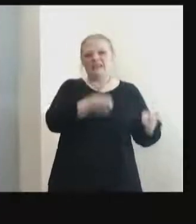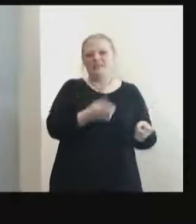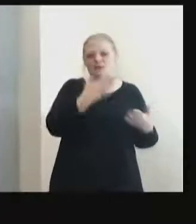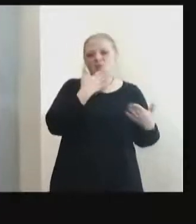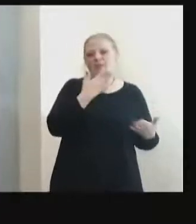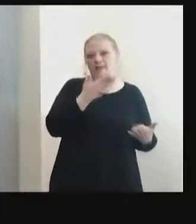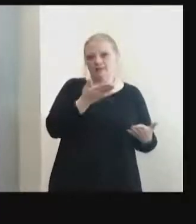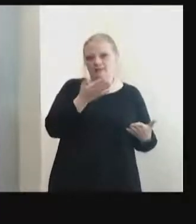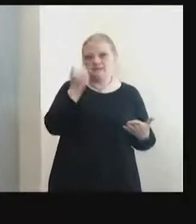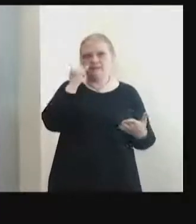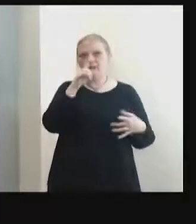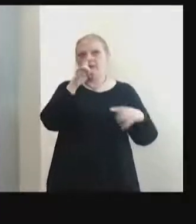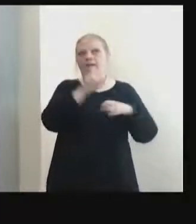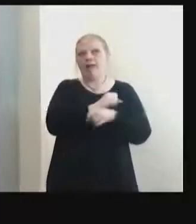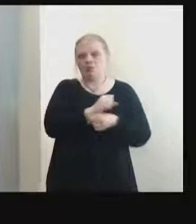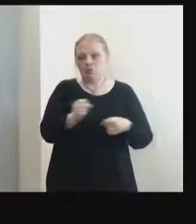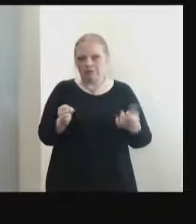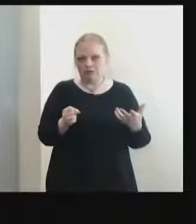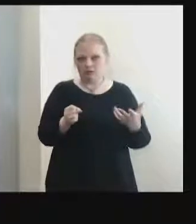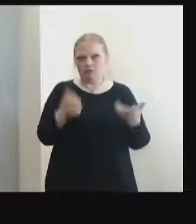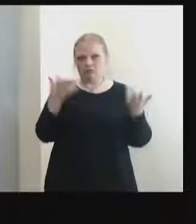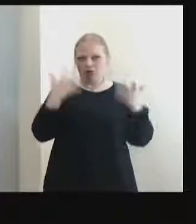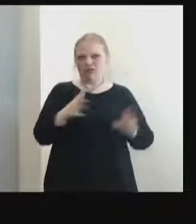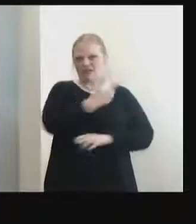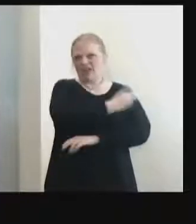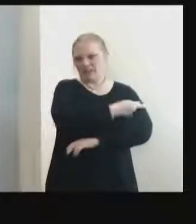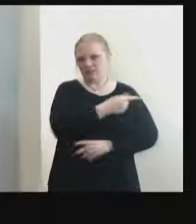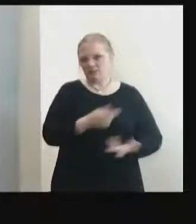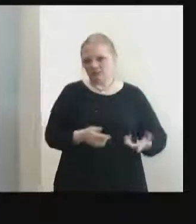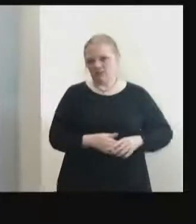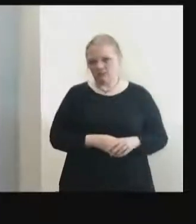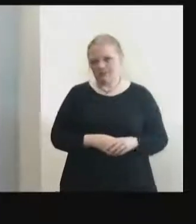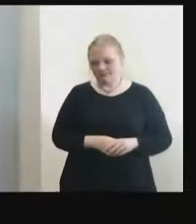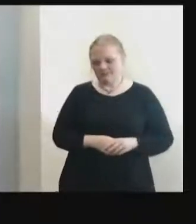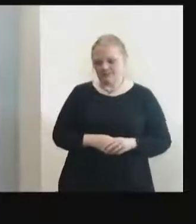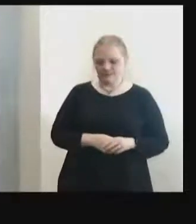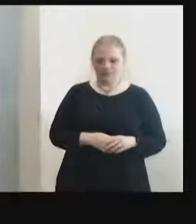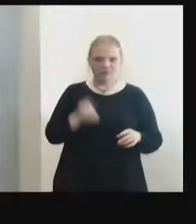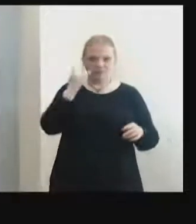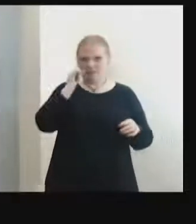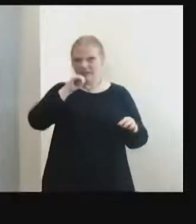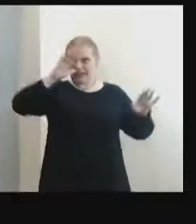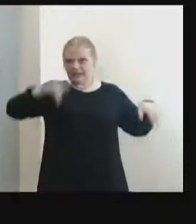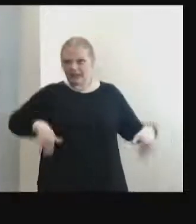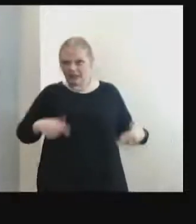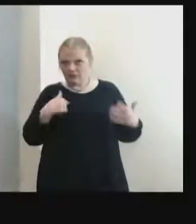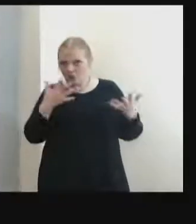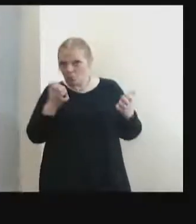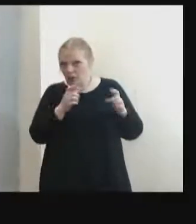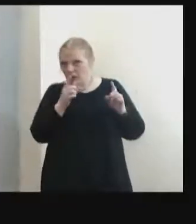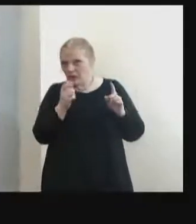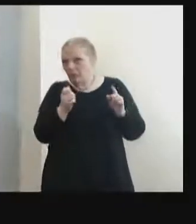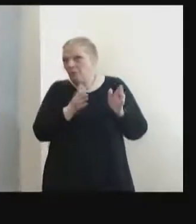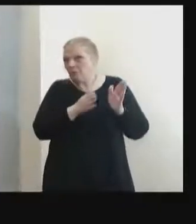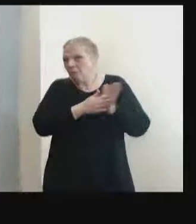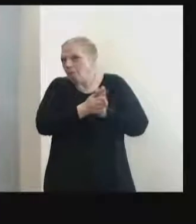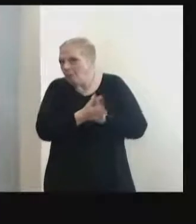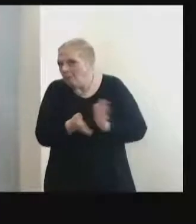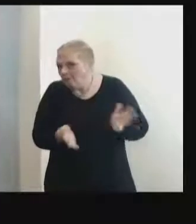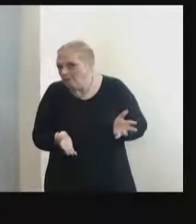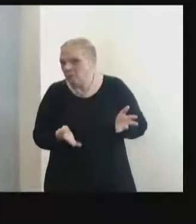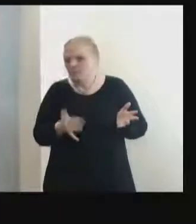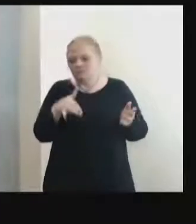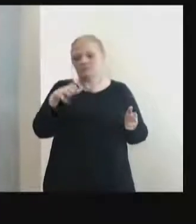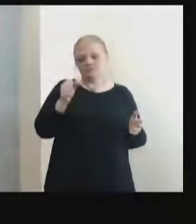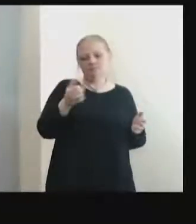those who actually have already been vaccinated. And for those who haven't and they're looking for a little incentive, yes,